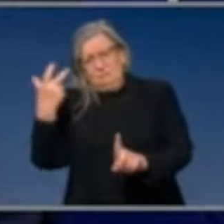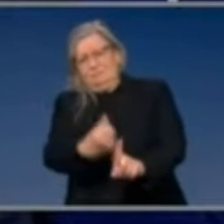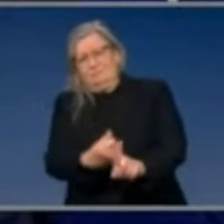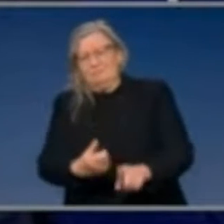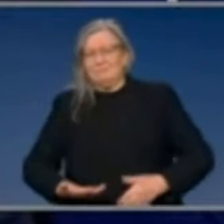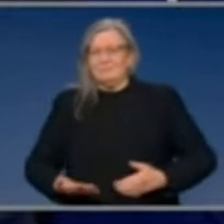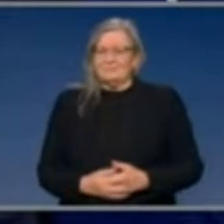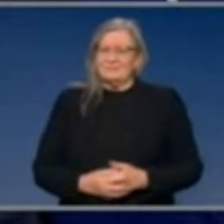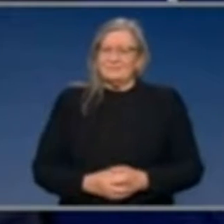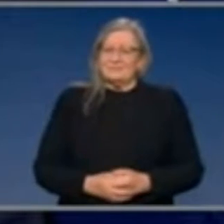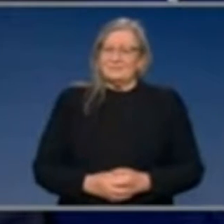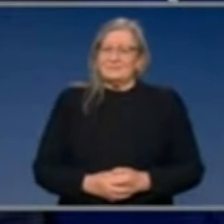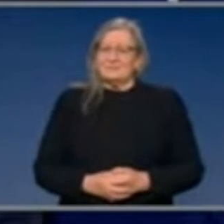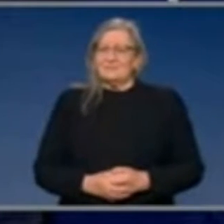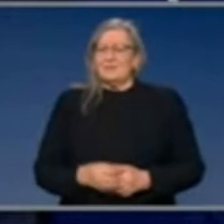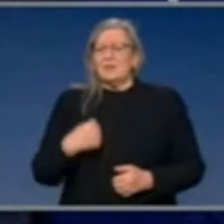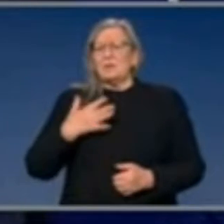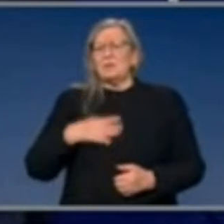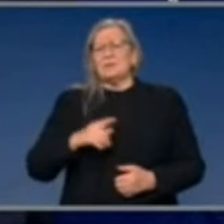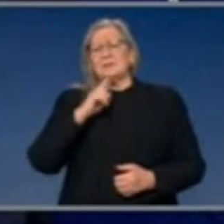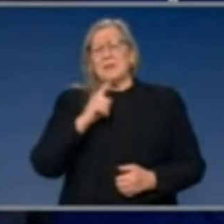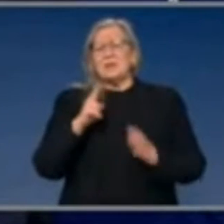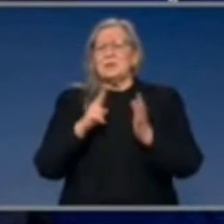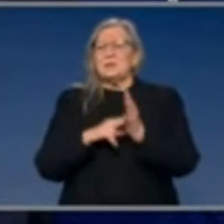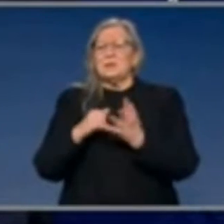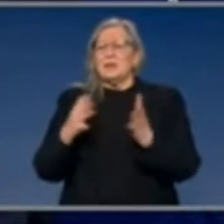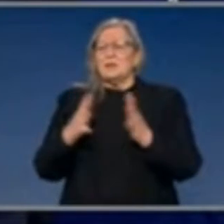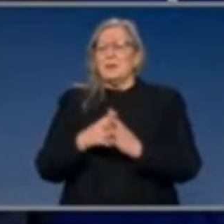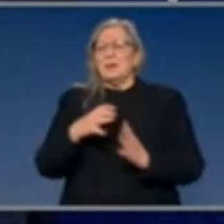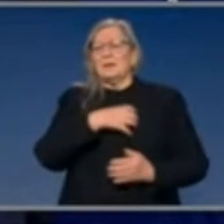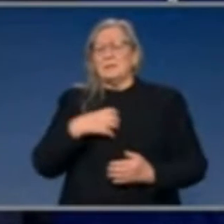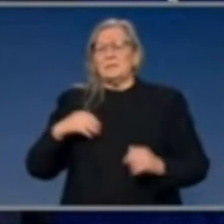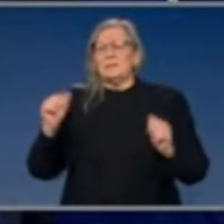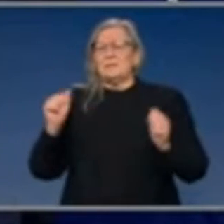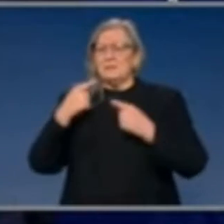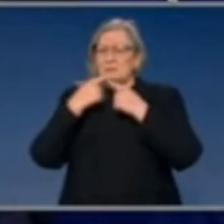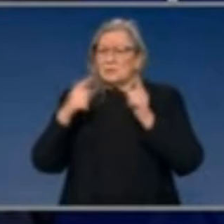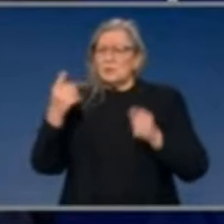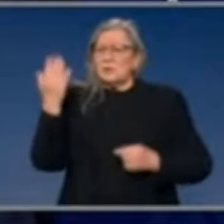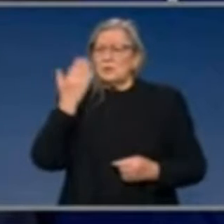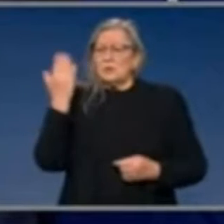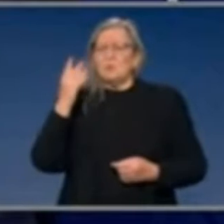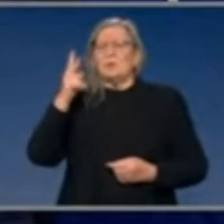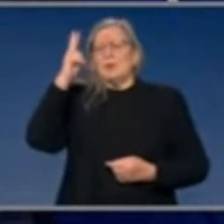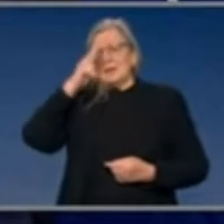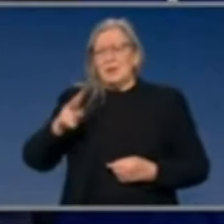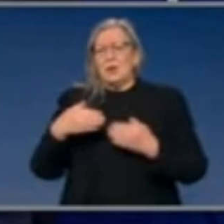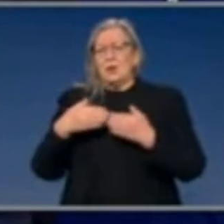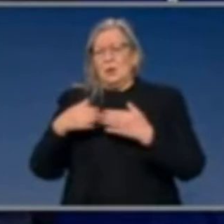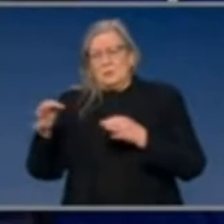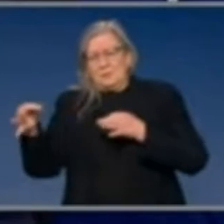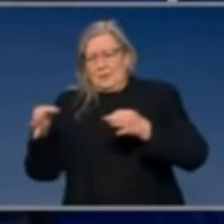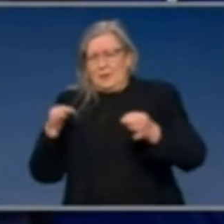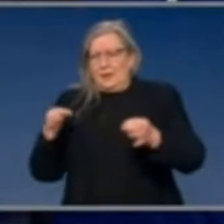that the New South Wales government has announced their school reopening plan today, and I want to commend the New South